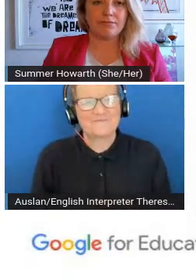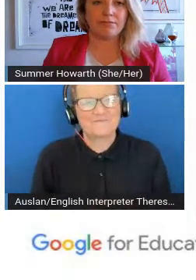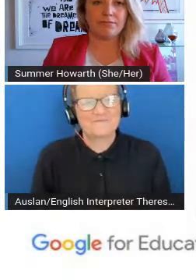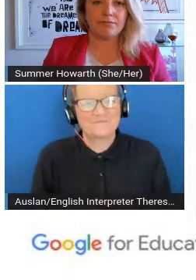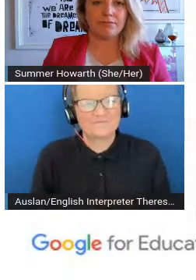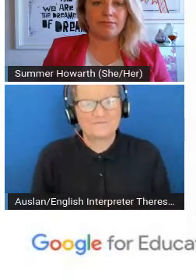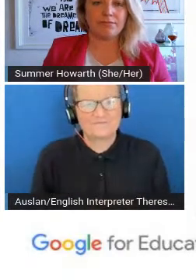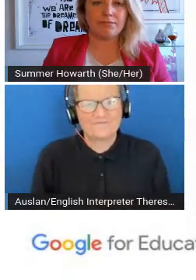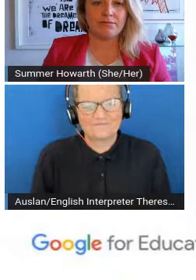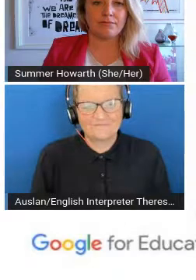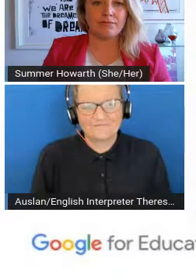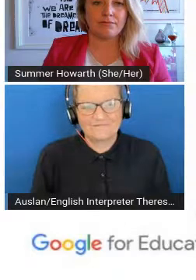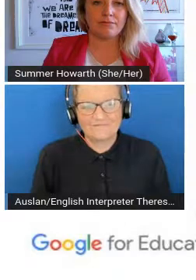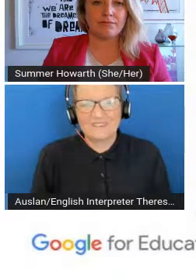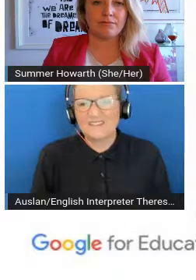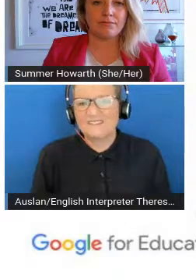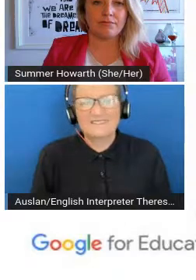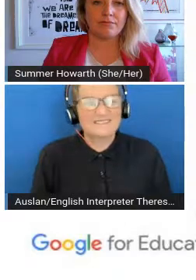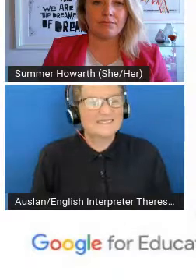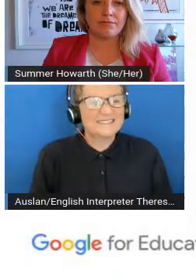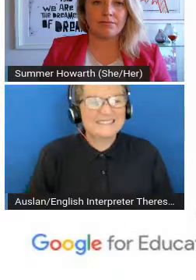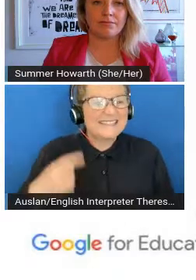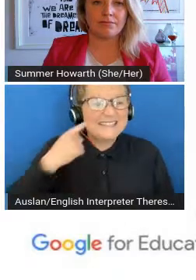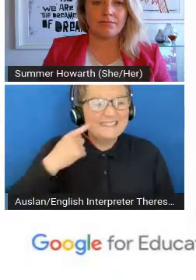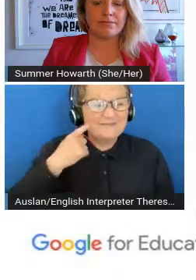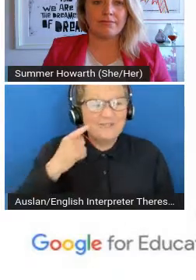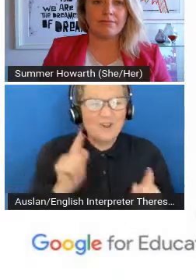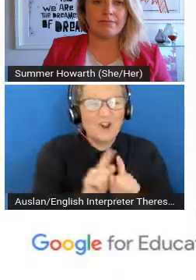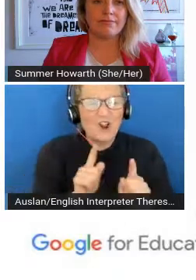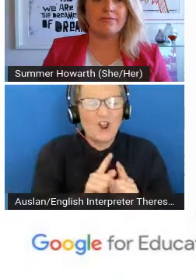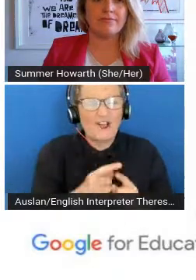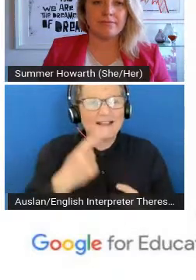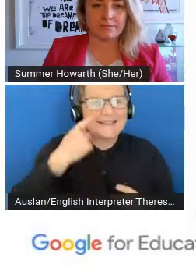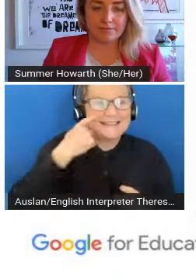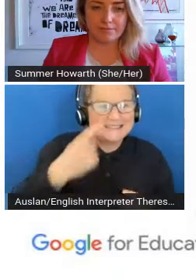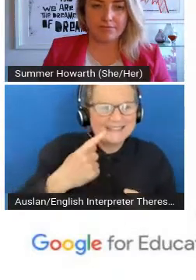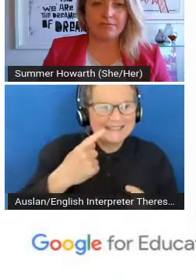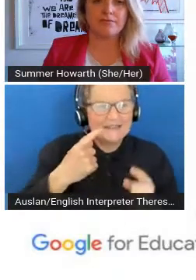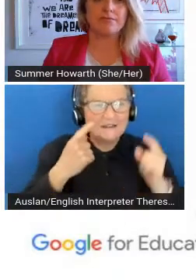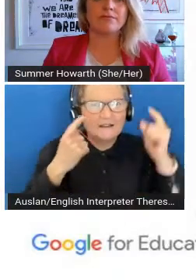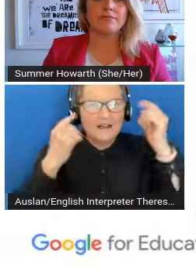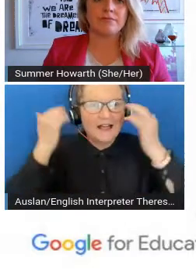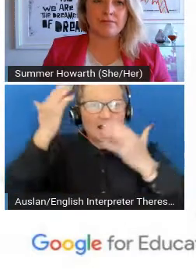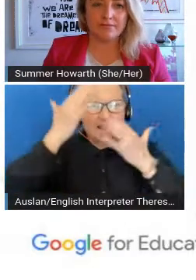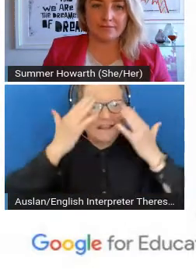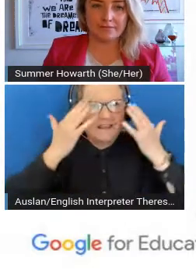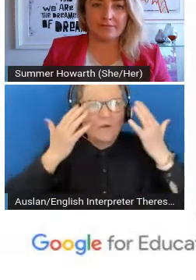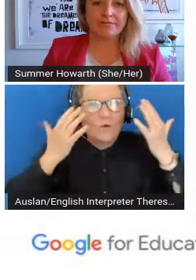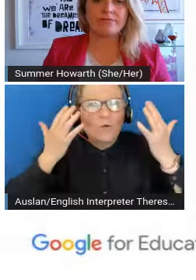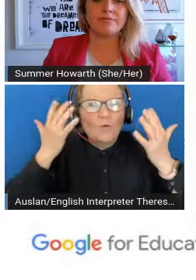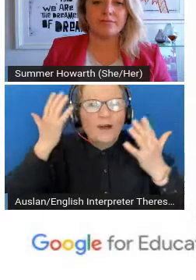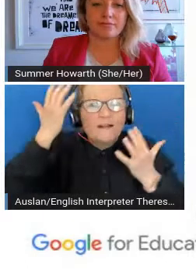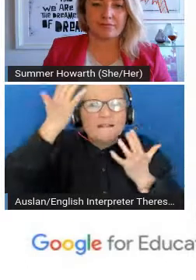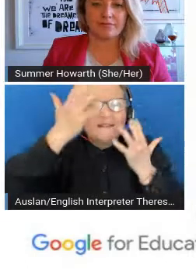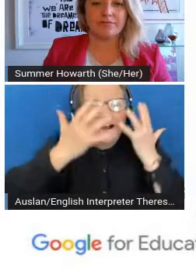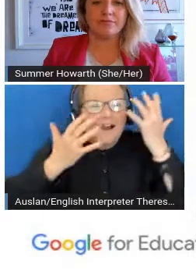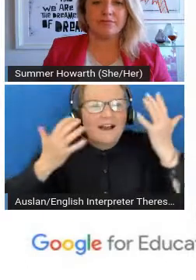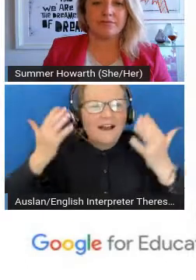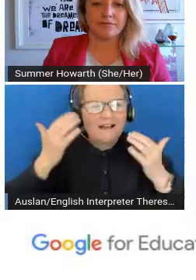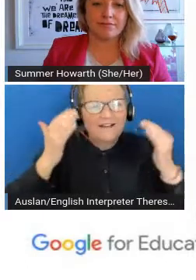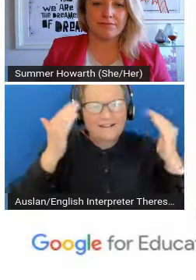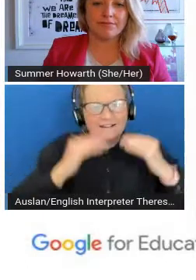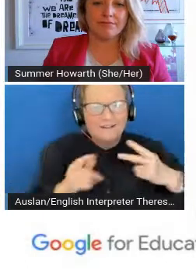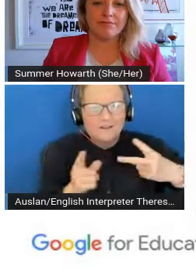things like as simple as ideas for hook activities, see, think, wonder, Googleable and ungoogleable questions, odd